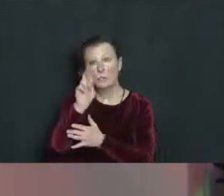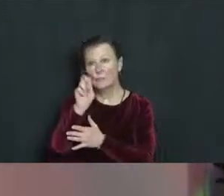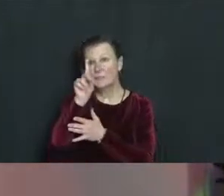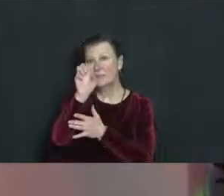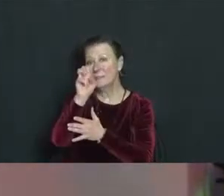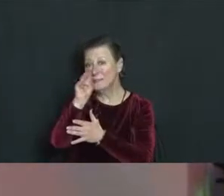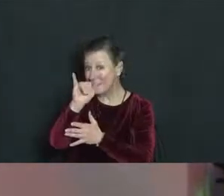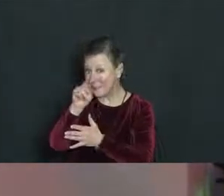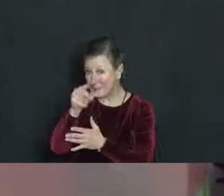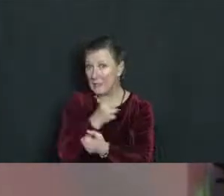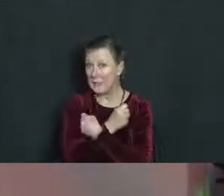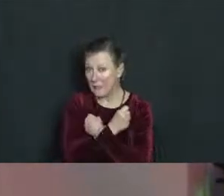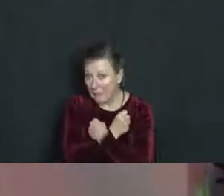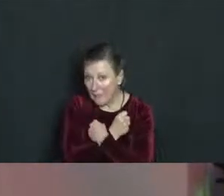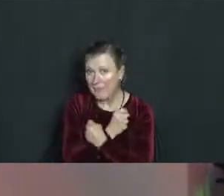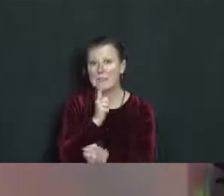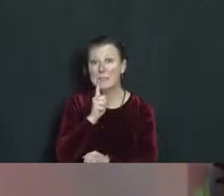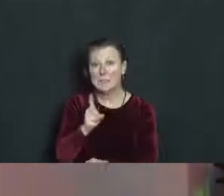is real.